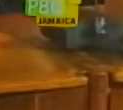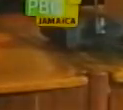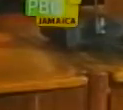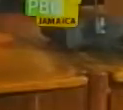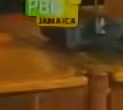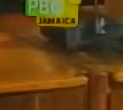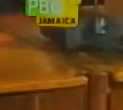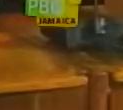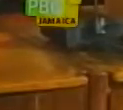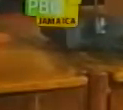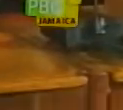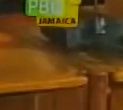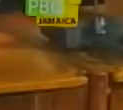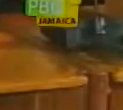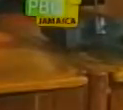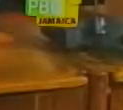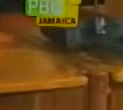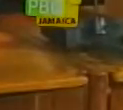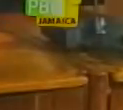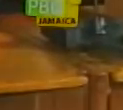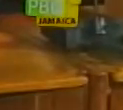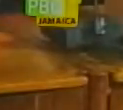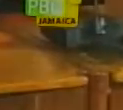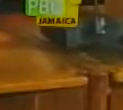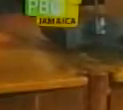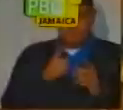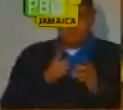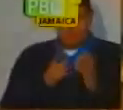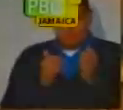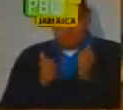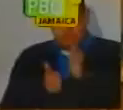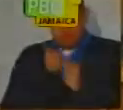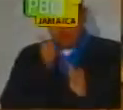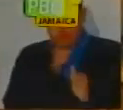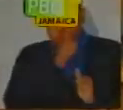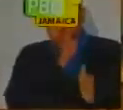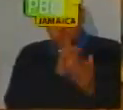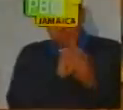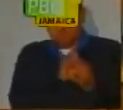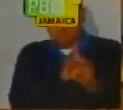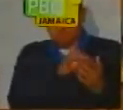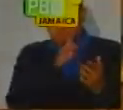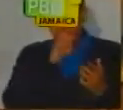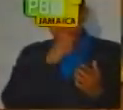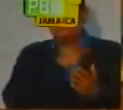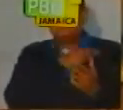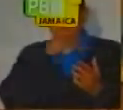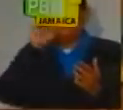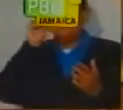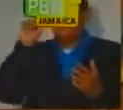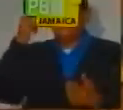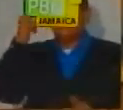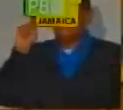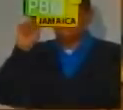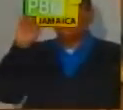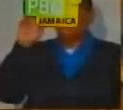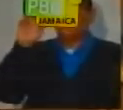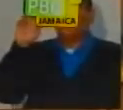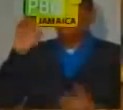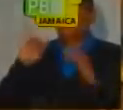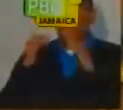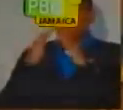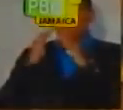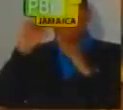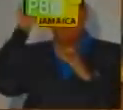of the Order of Distinction, Knight of Grace of the Most Venerable Order of the Hospital of St. John of Jerusalem, Governor General